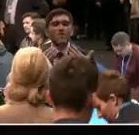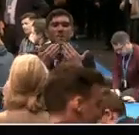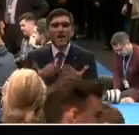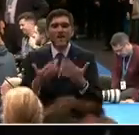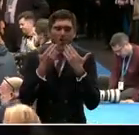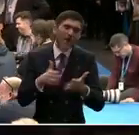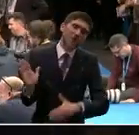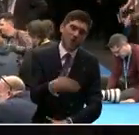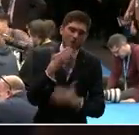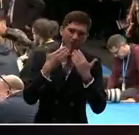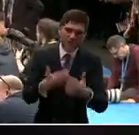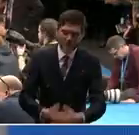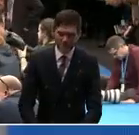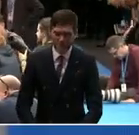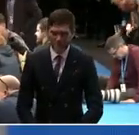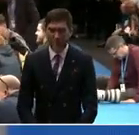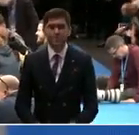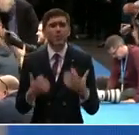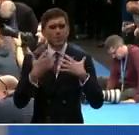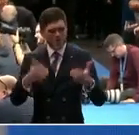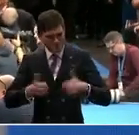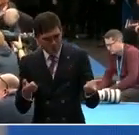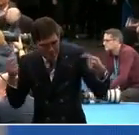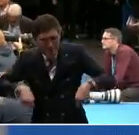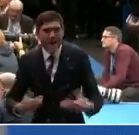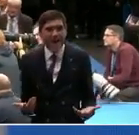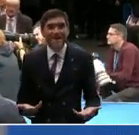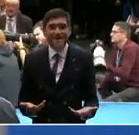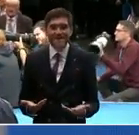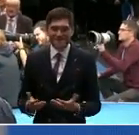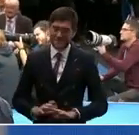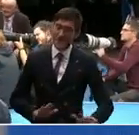Thanks, everybody. Conference, it's good to be back.